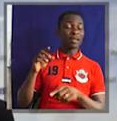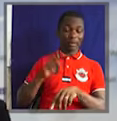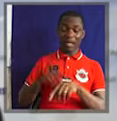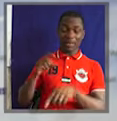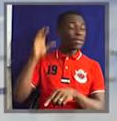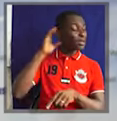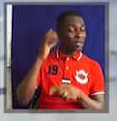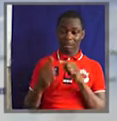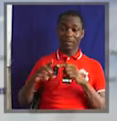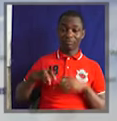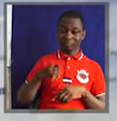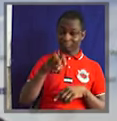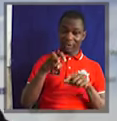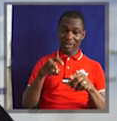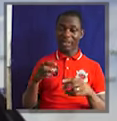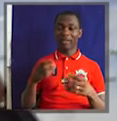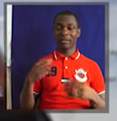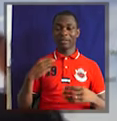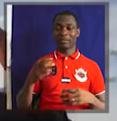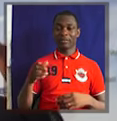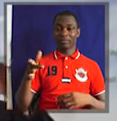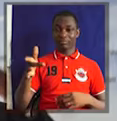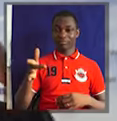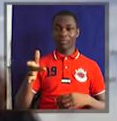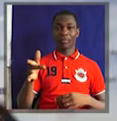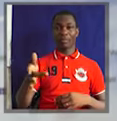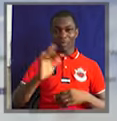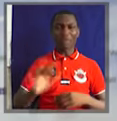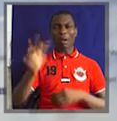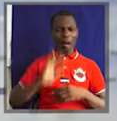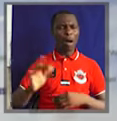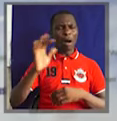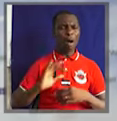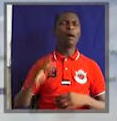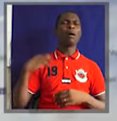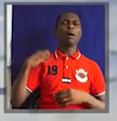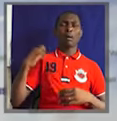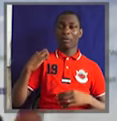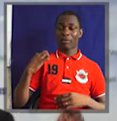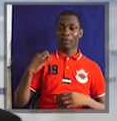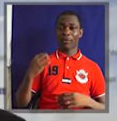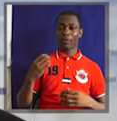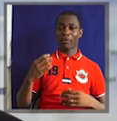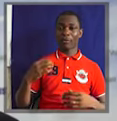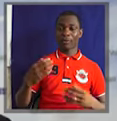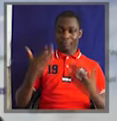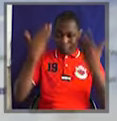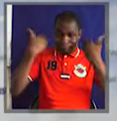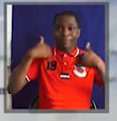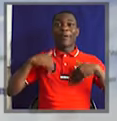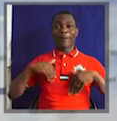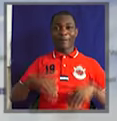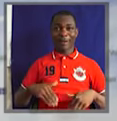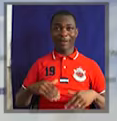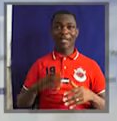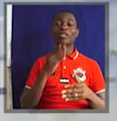nti se papa no etu kwan pe no ene wo kope prostitutes atade ehyeye na saadura no jew for prostitutes no